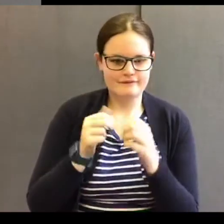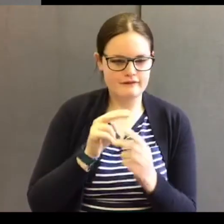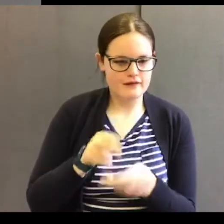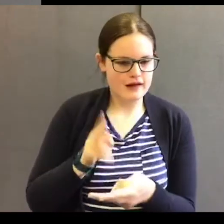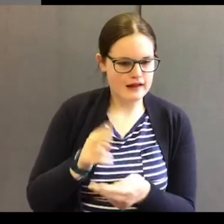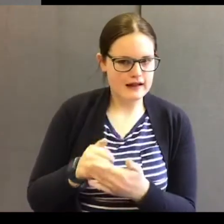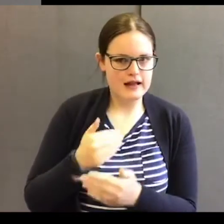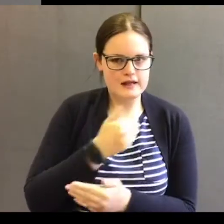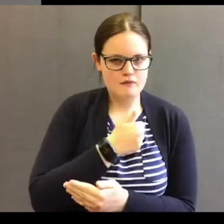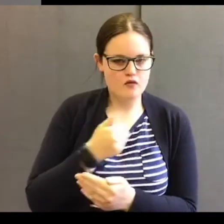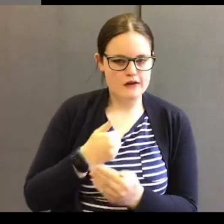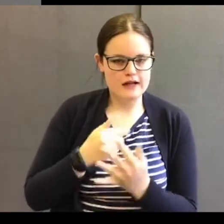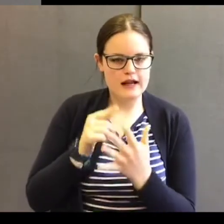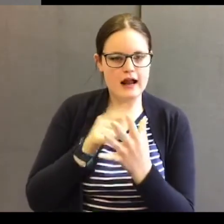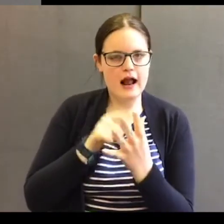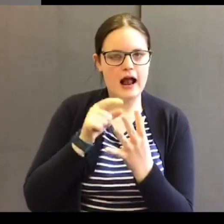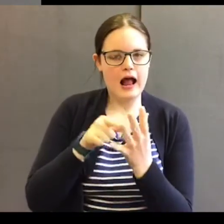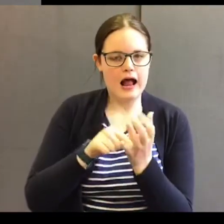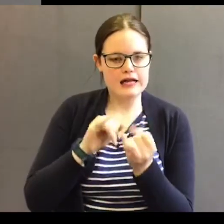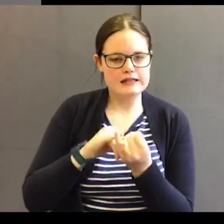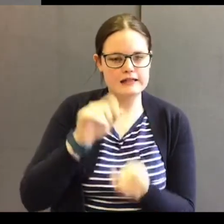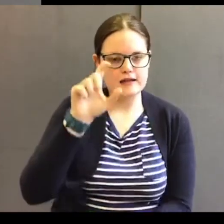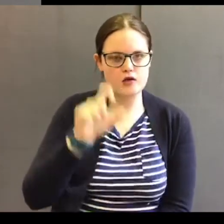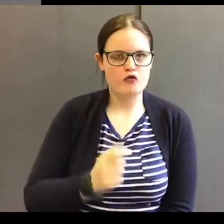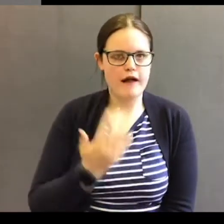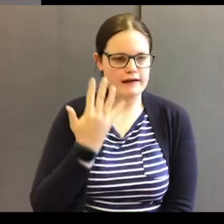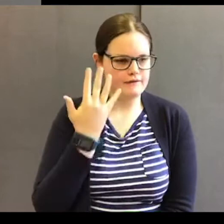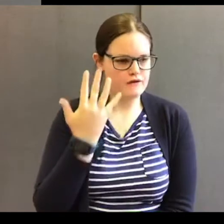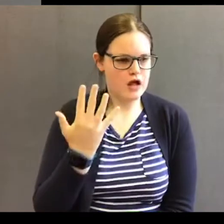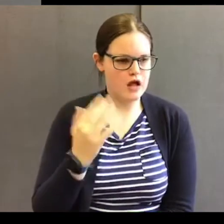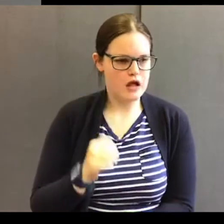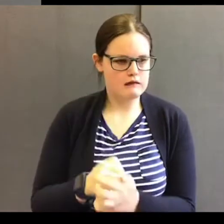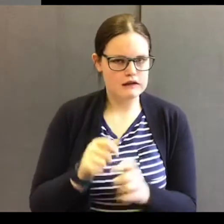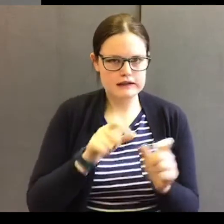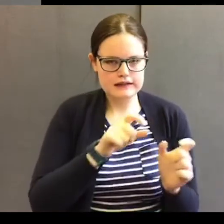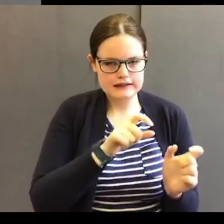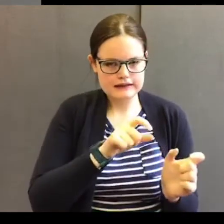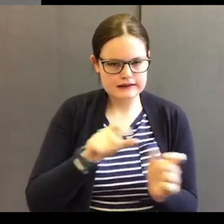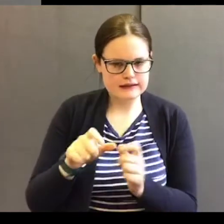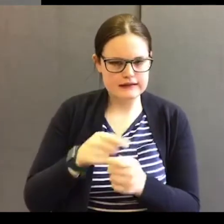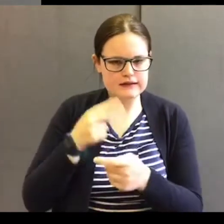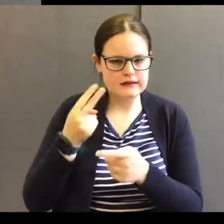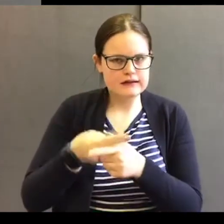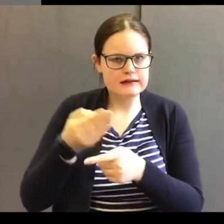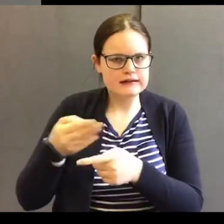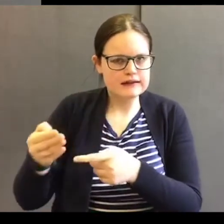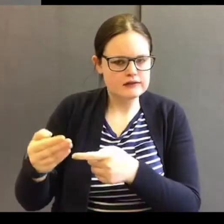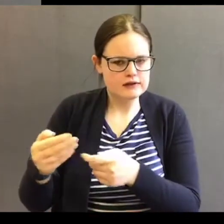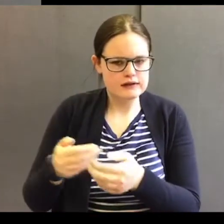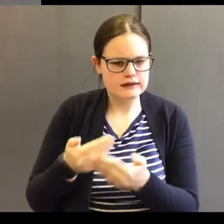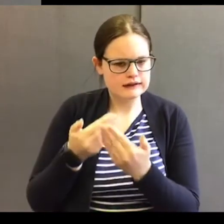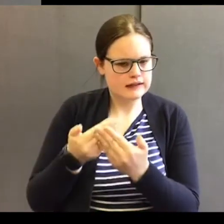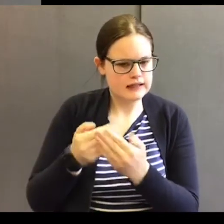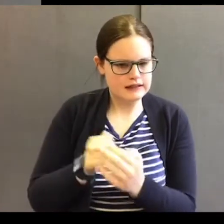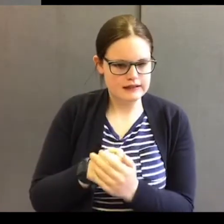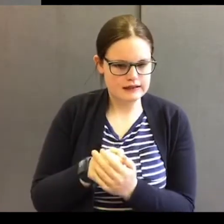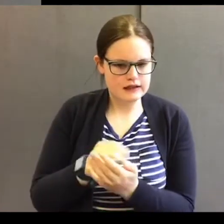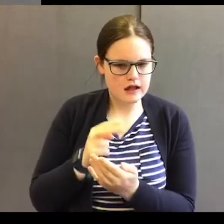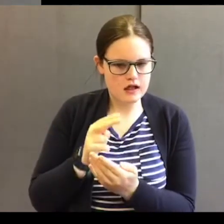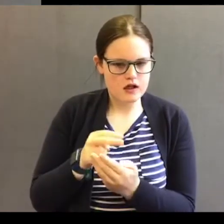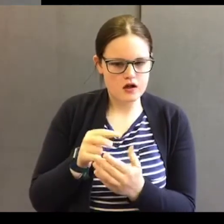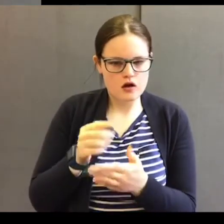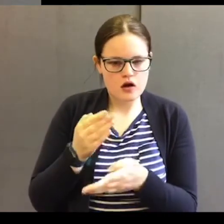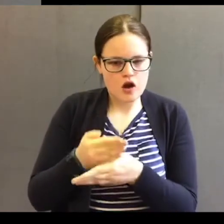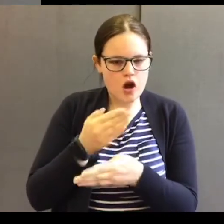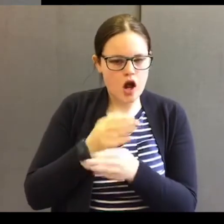Now we're looking again this morning at Acts chapter 5, and we're going to continue our series of studies as we look